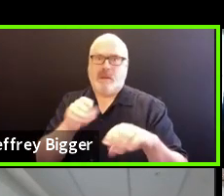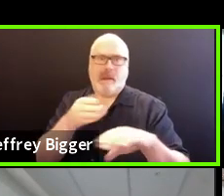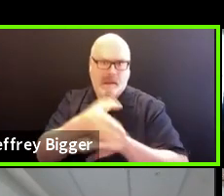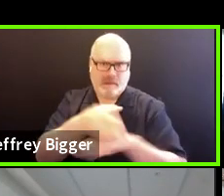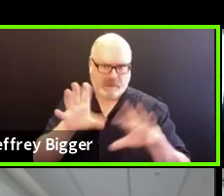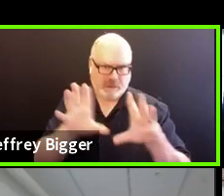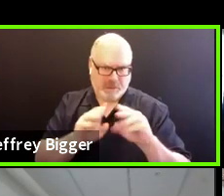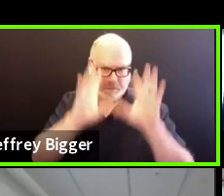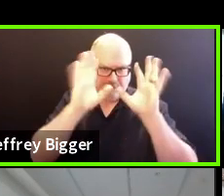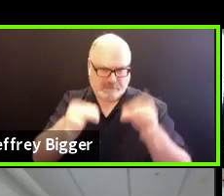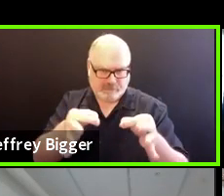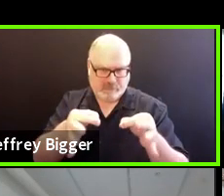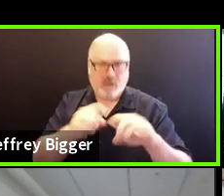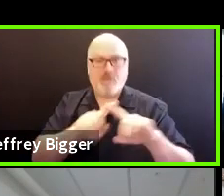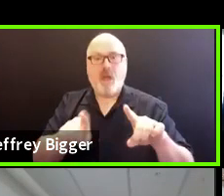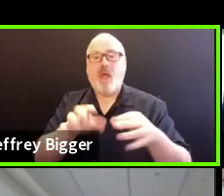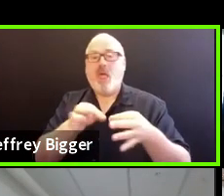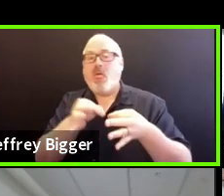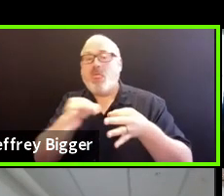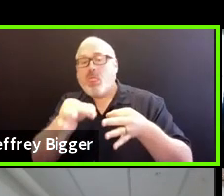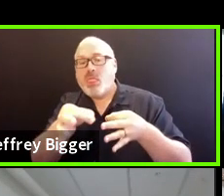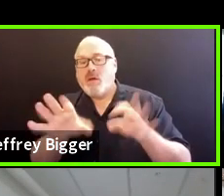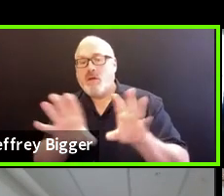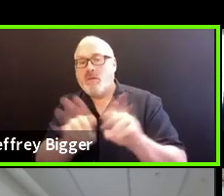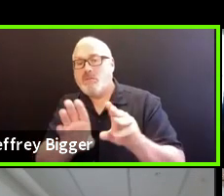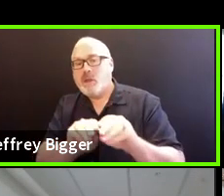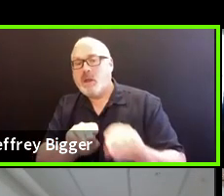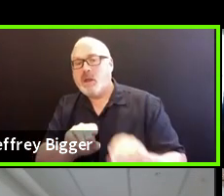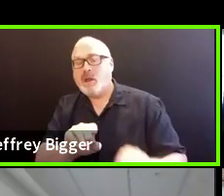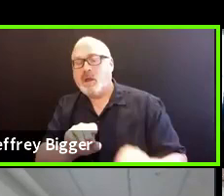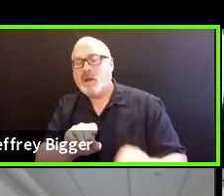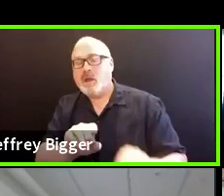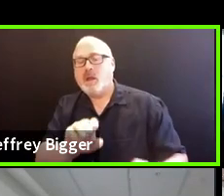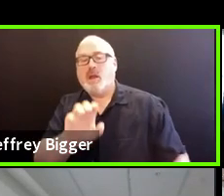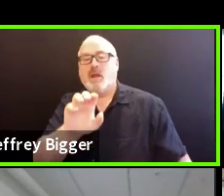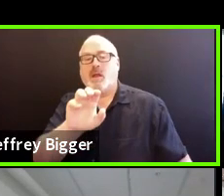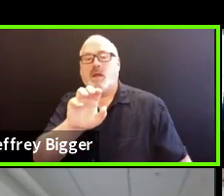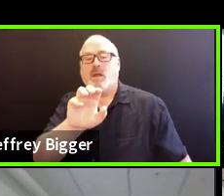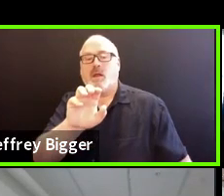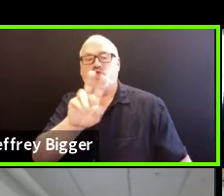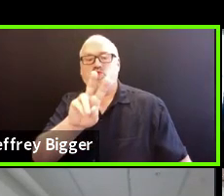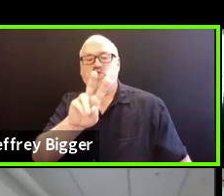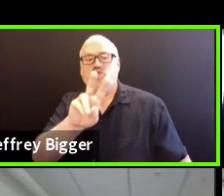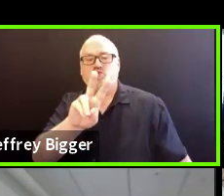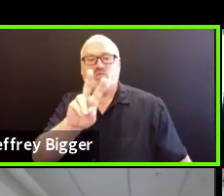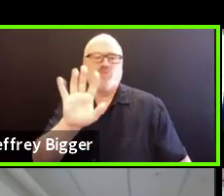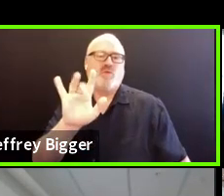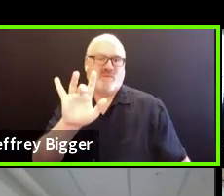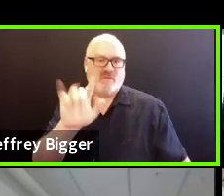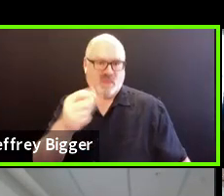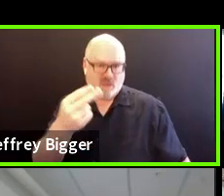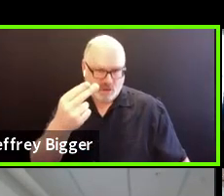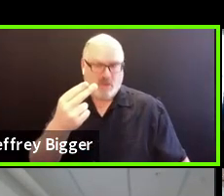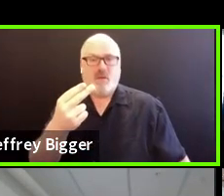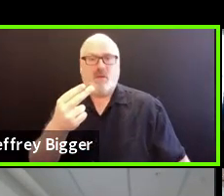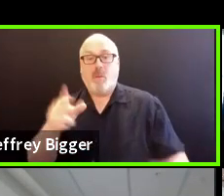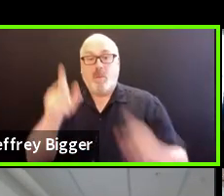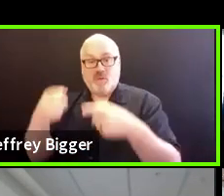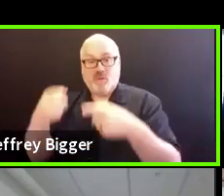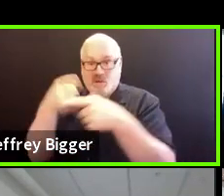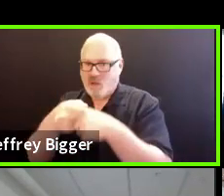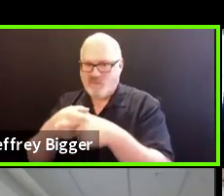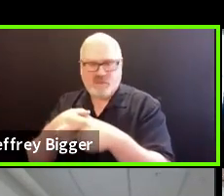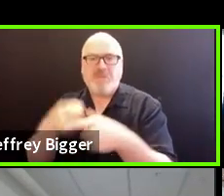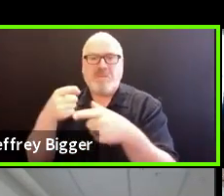but if we could move that meeting to the 25th, the individual that has the conflict, that wouldn't be a conflict